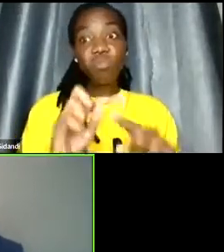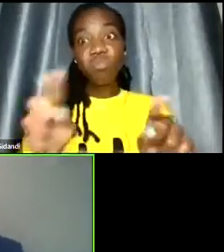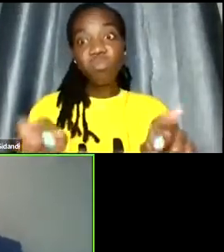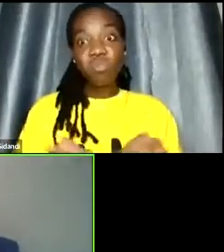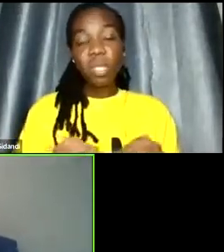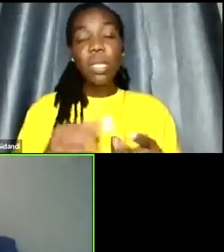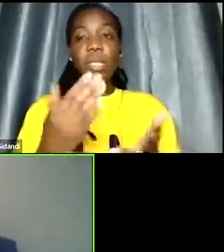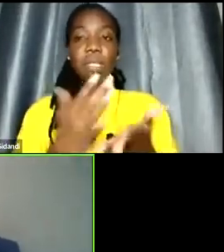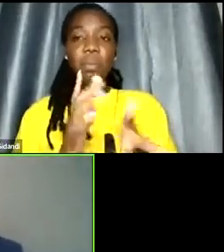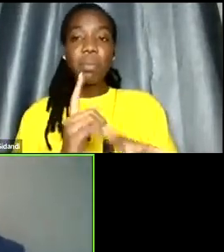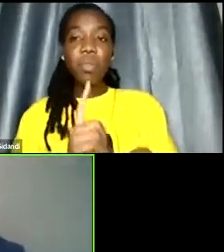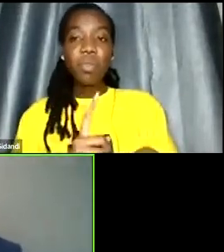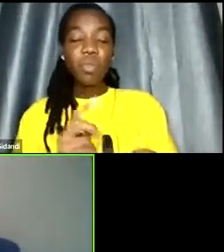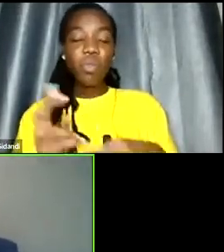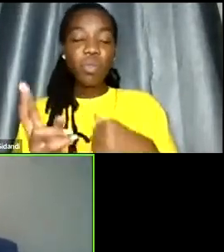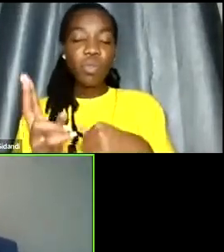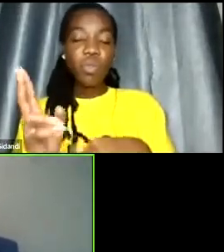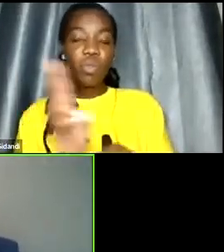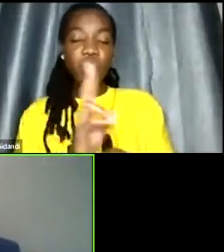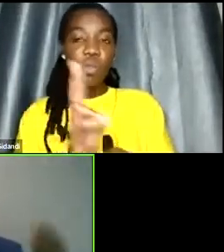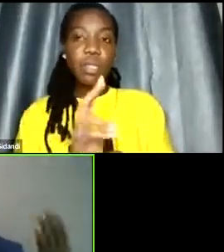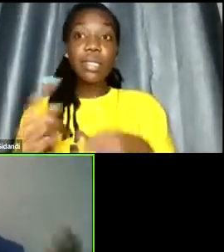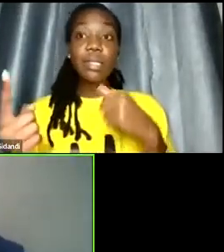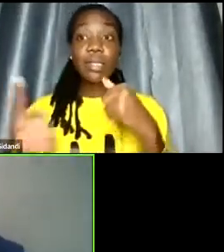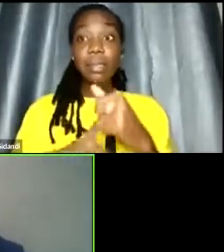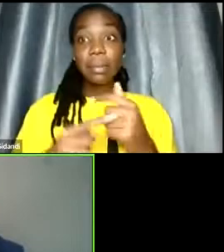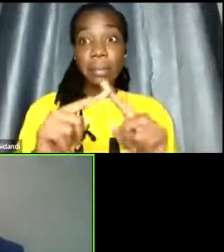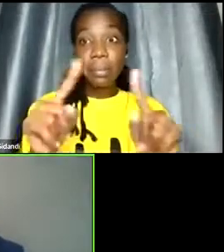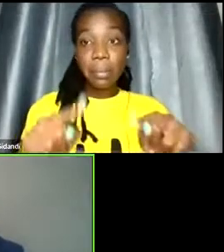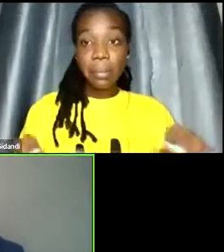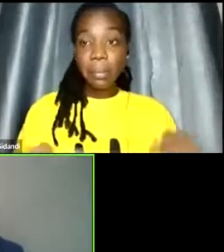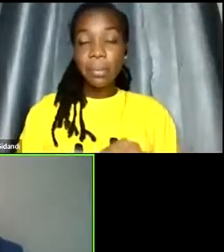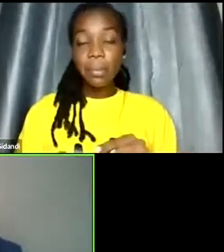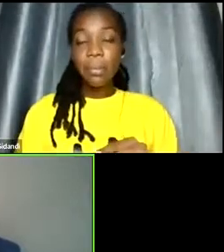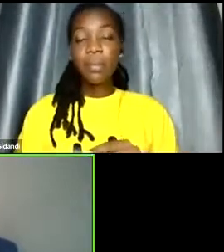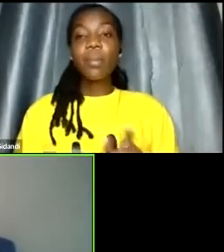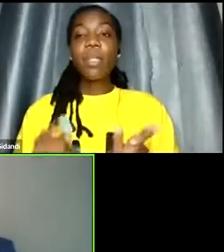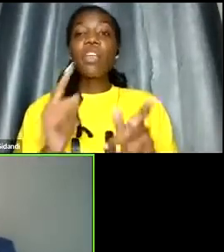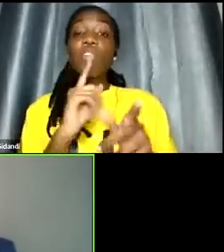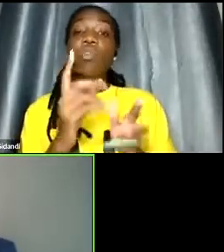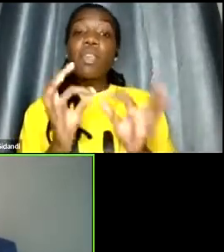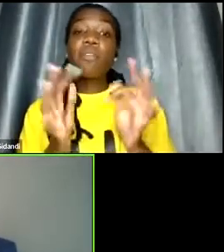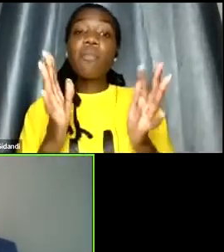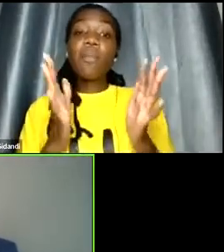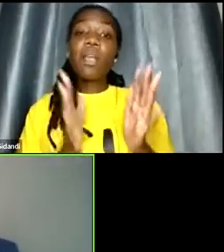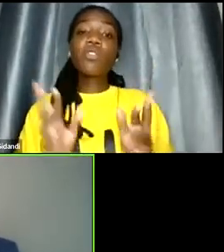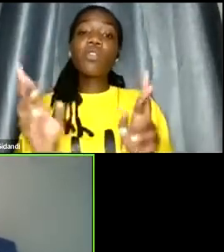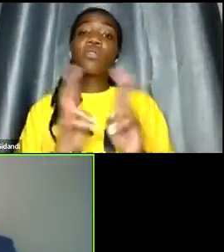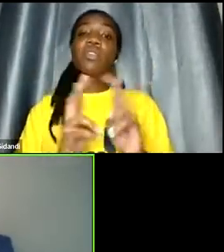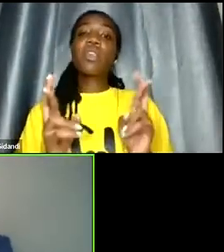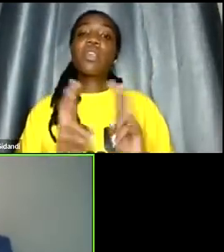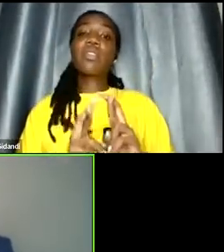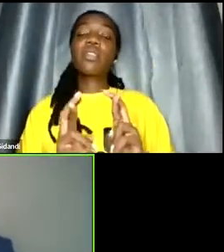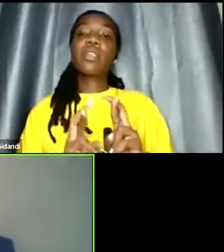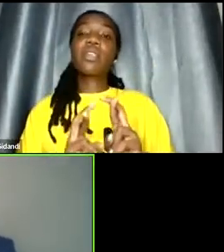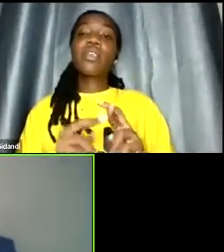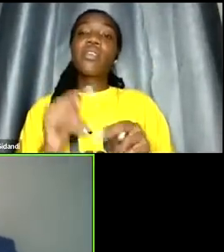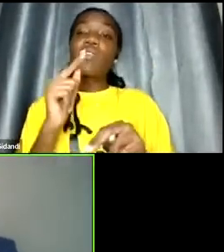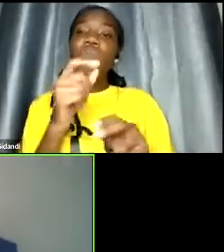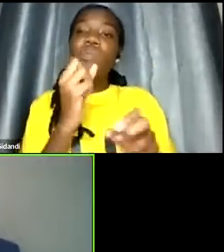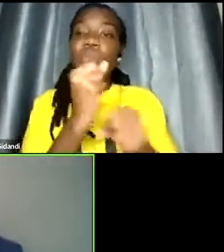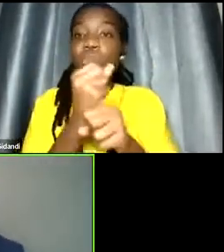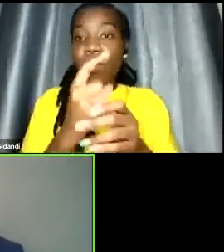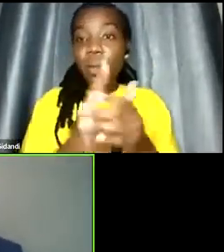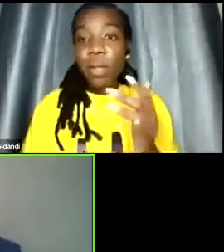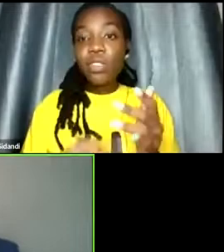grids are simply ways of tracking succession. When is somebody ready now? Are they a right fit, or are they a diamond in the rough? Do